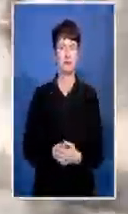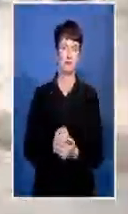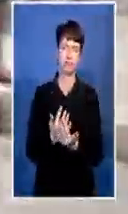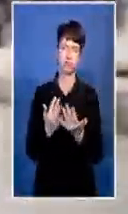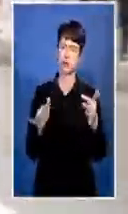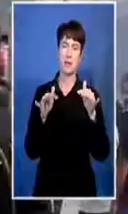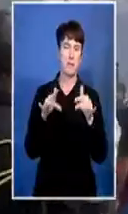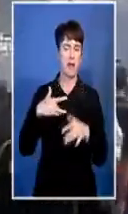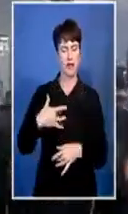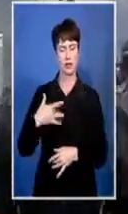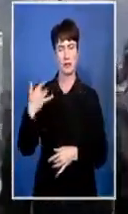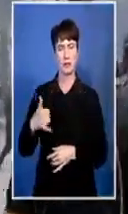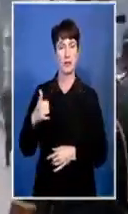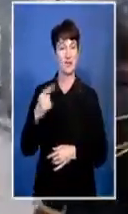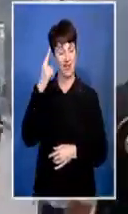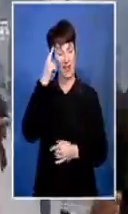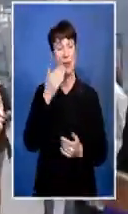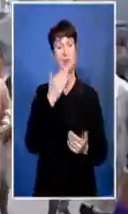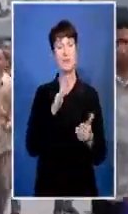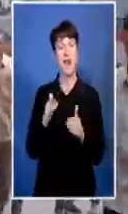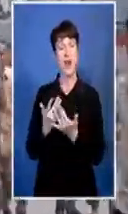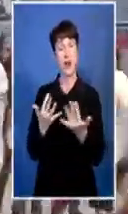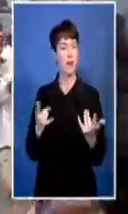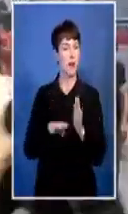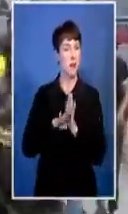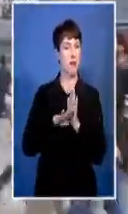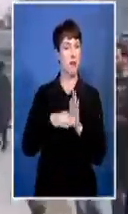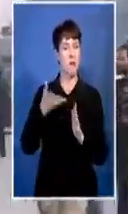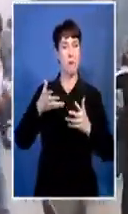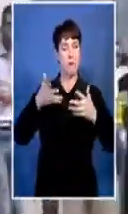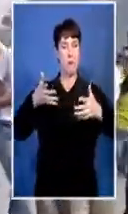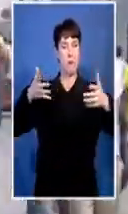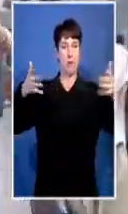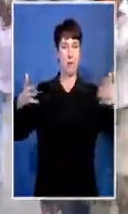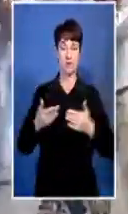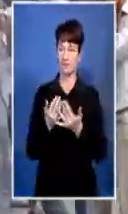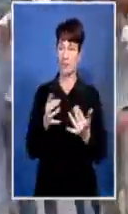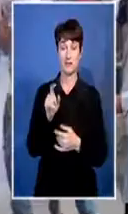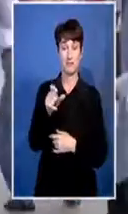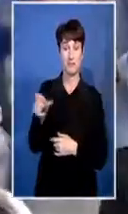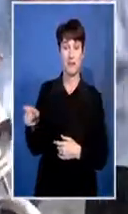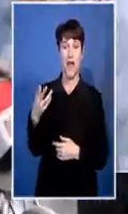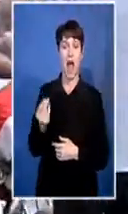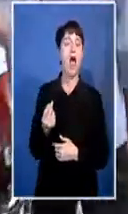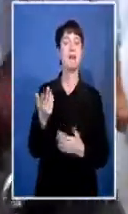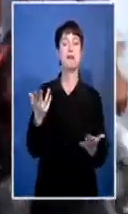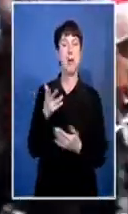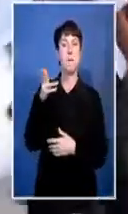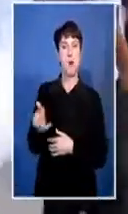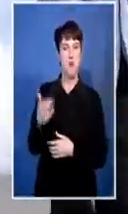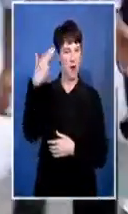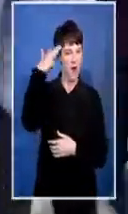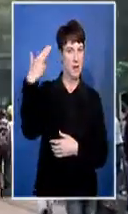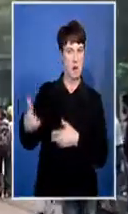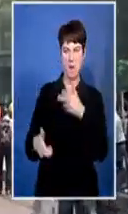and it's feared the death toll will climb. According to reports, most of the bodies coming into a city morgue had gunshot wounds to the